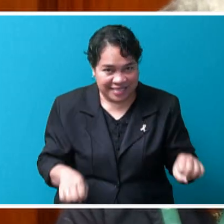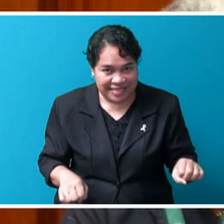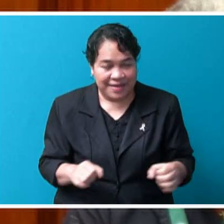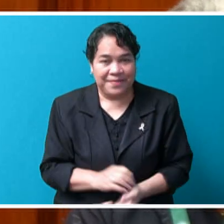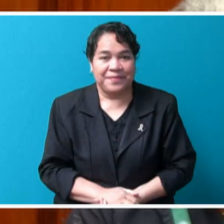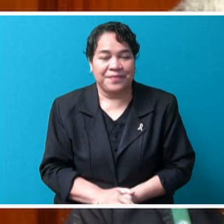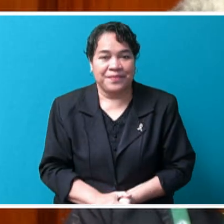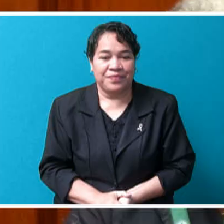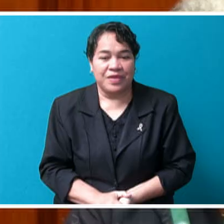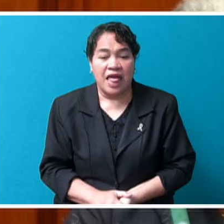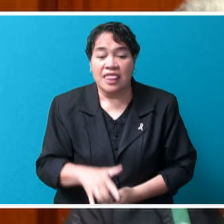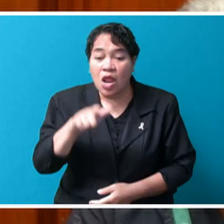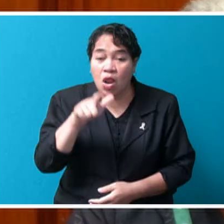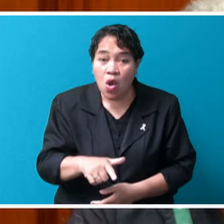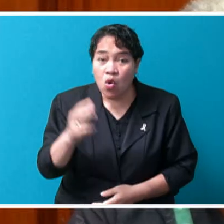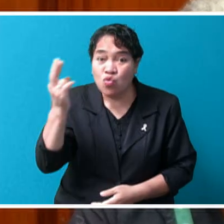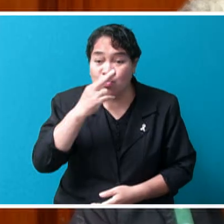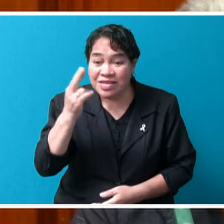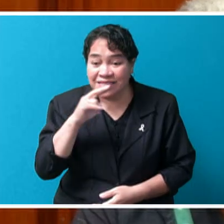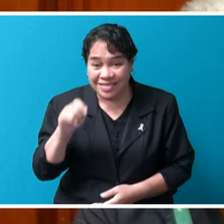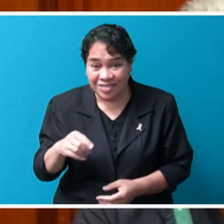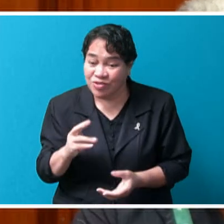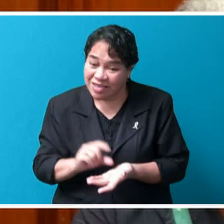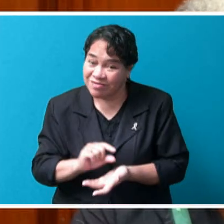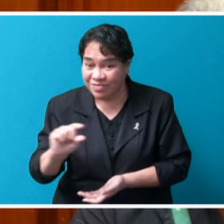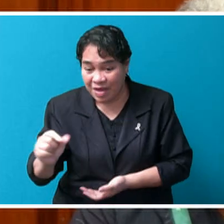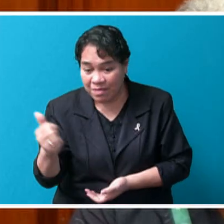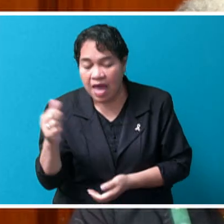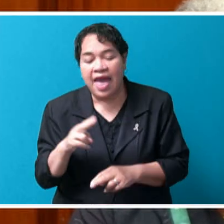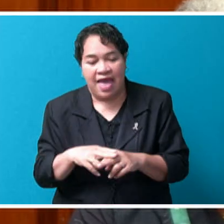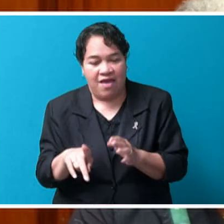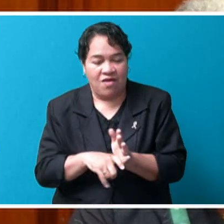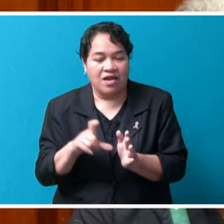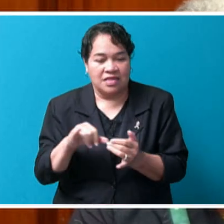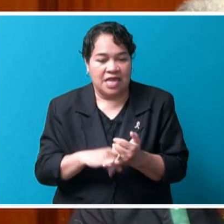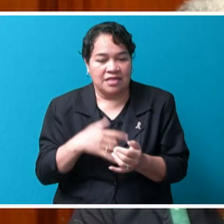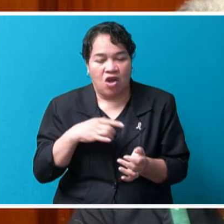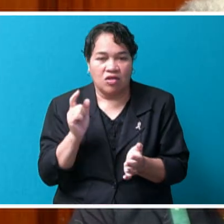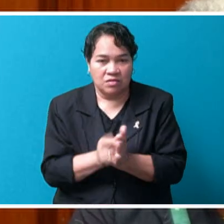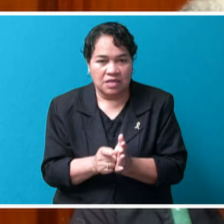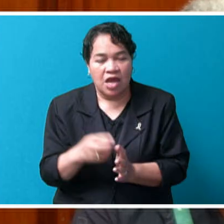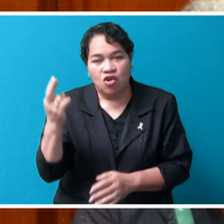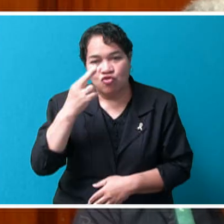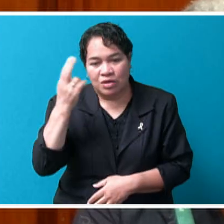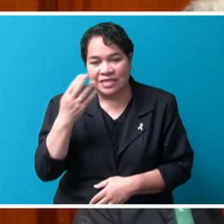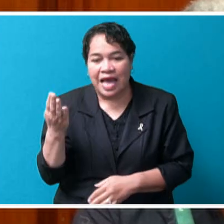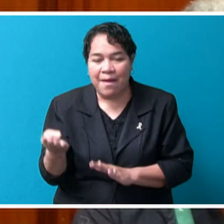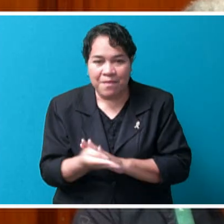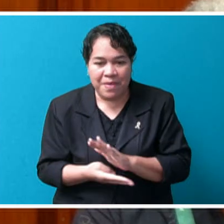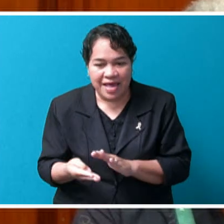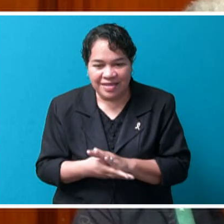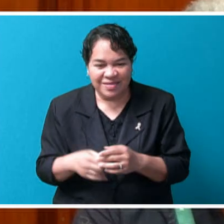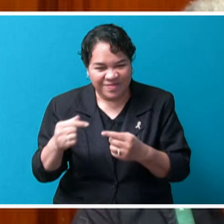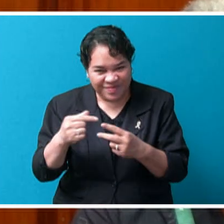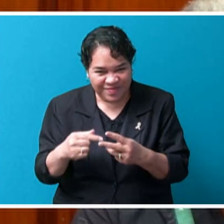the low-risk claims, FRCS applies automated risk-based parameters to immediately